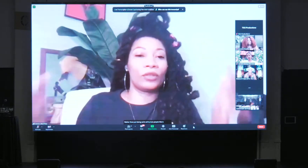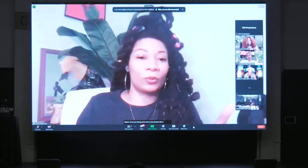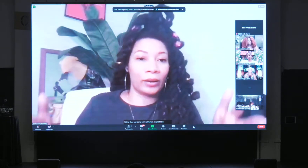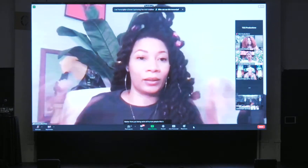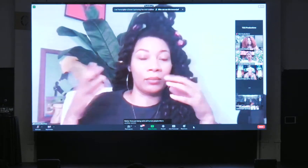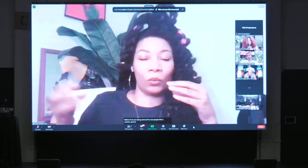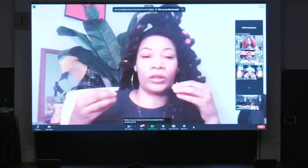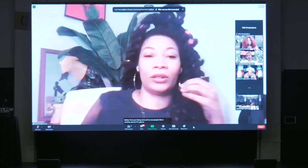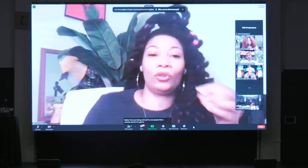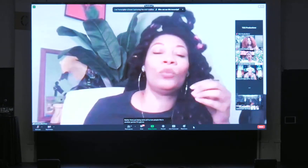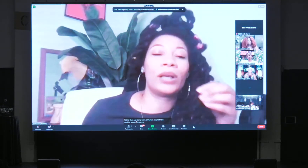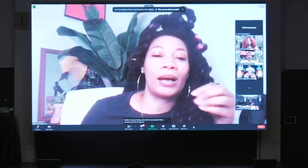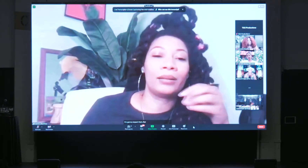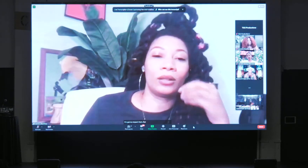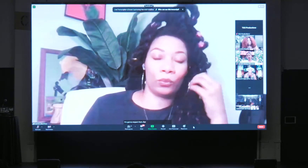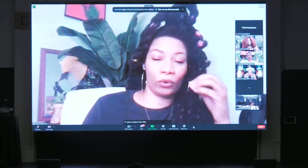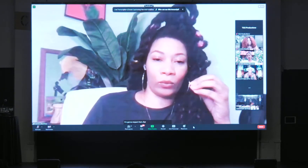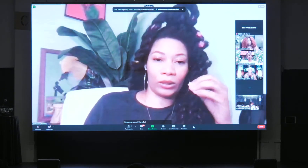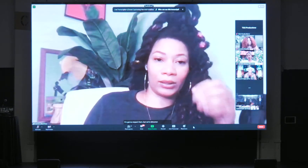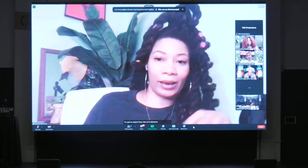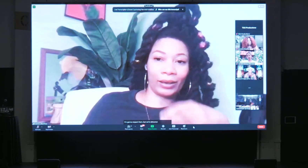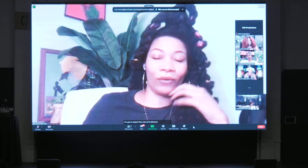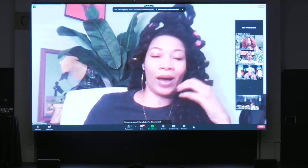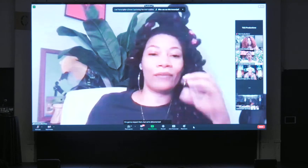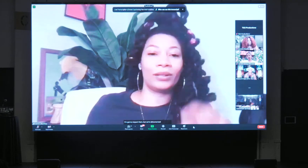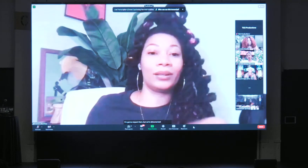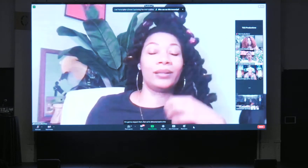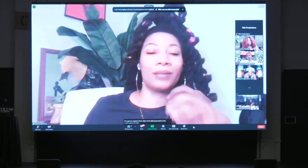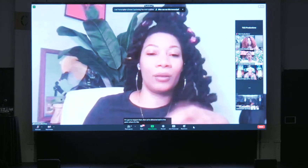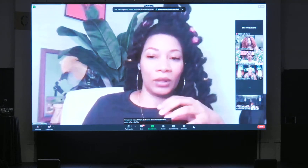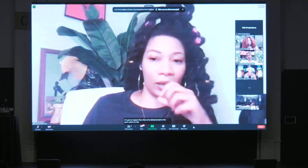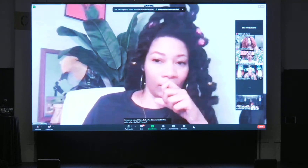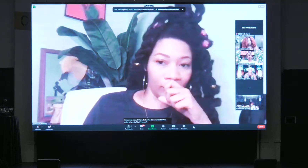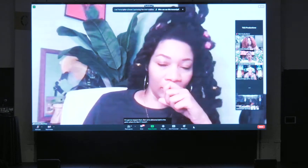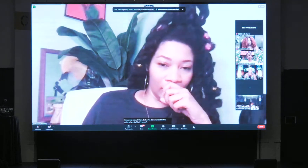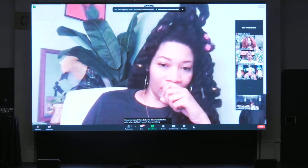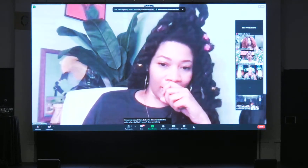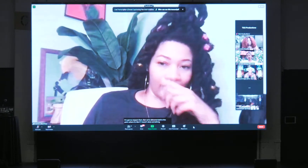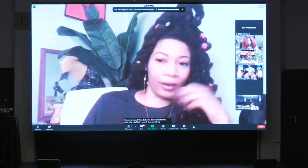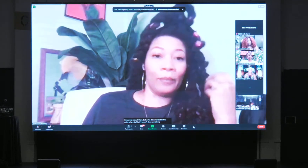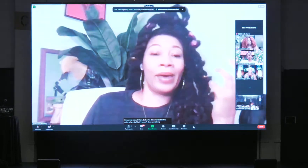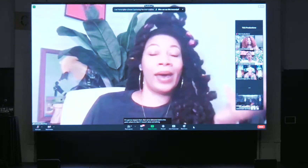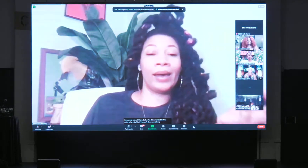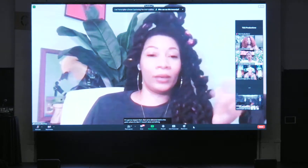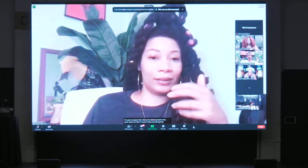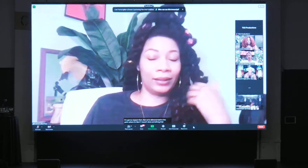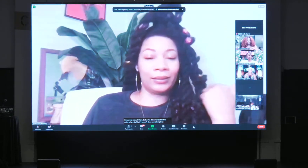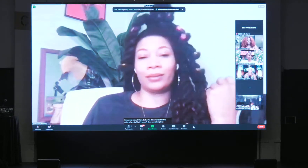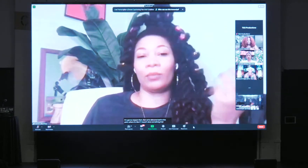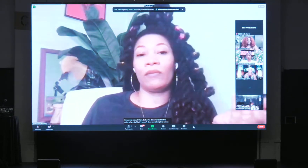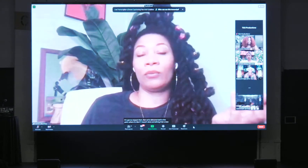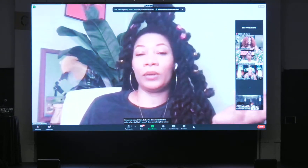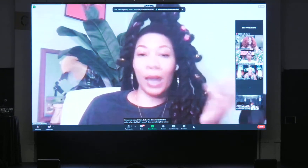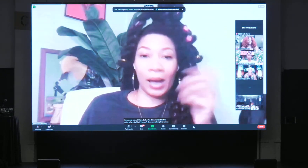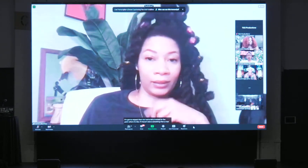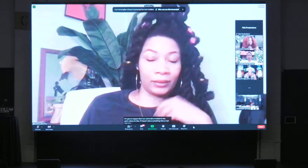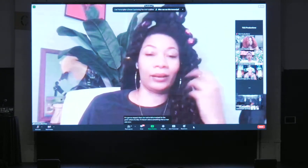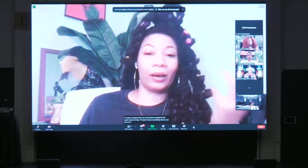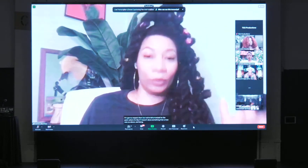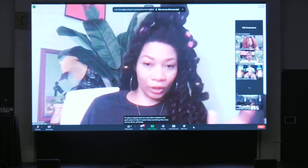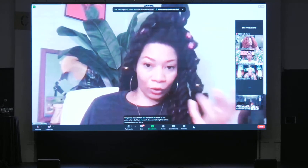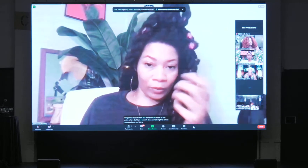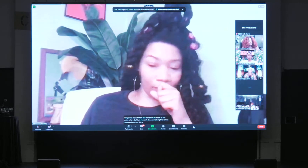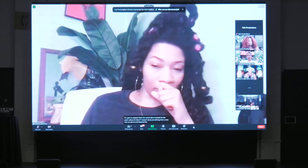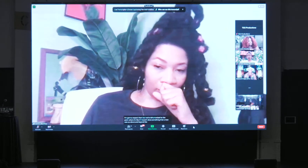I'm gonna respect them. But we're dehumanized to the point where it's like, if I haven't done something that a man sees as above and beyond,